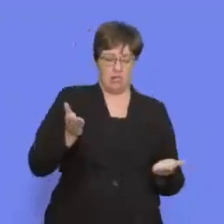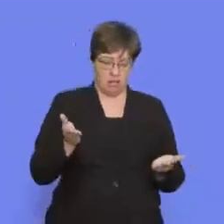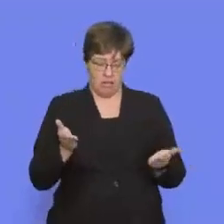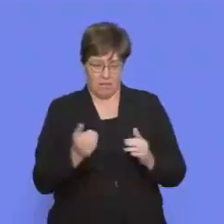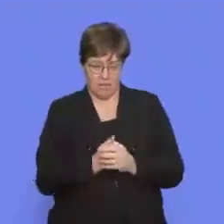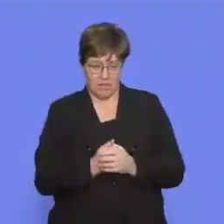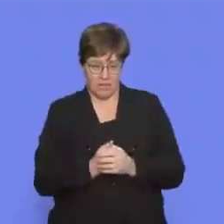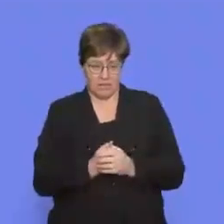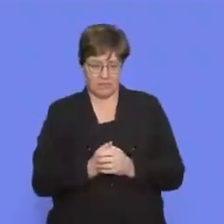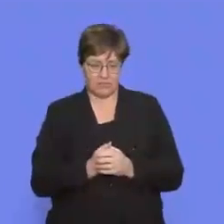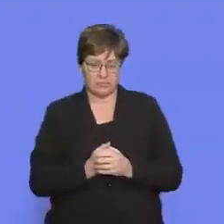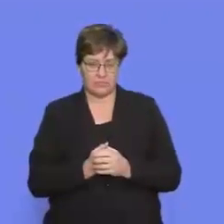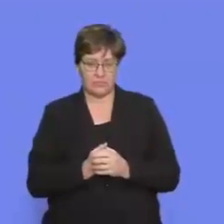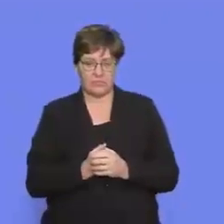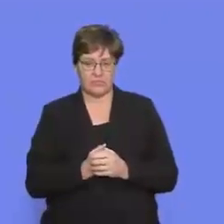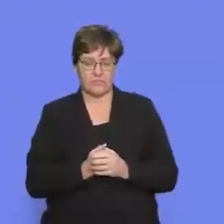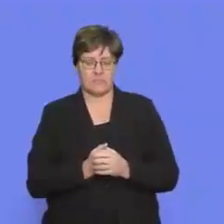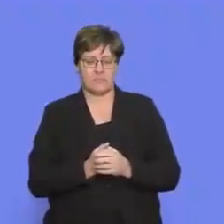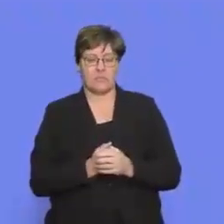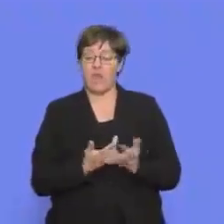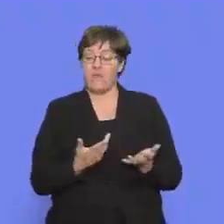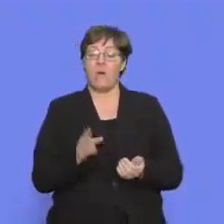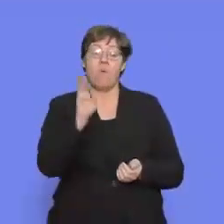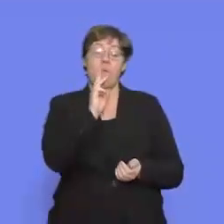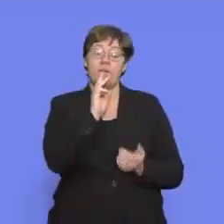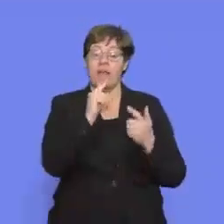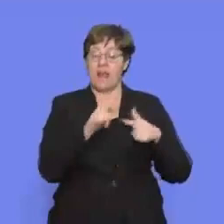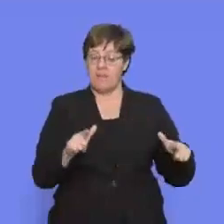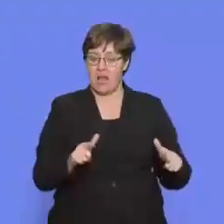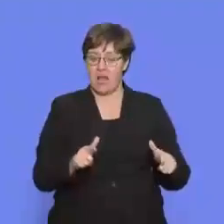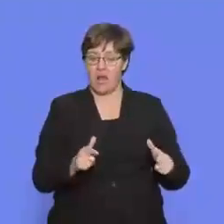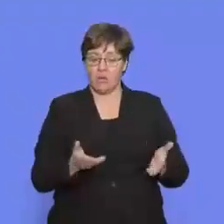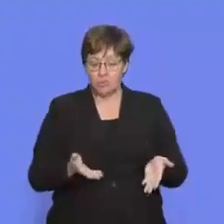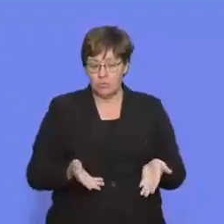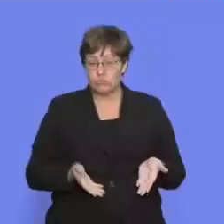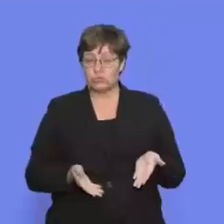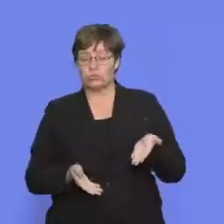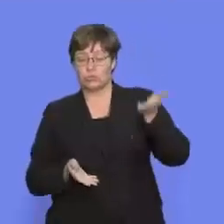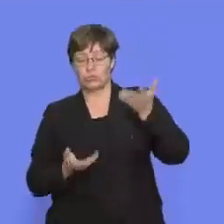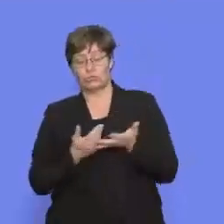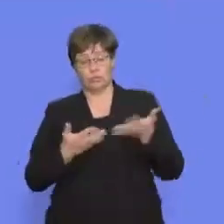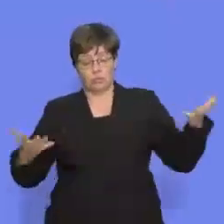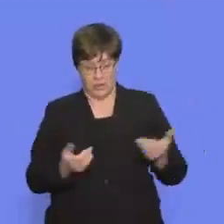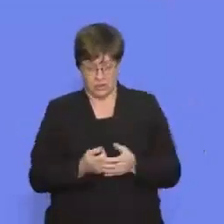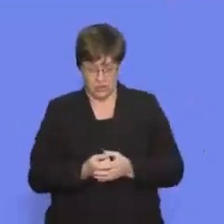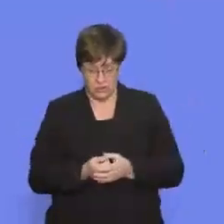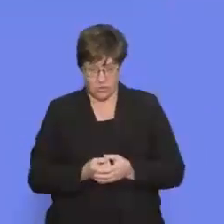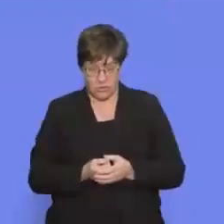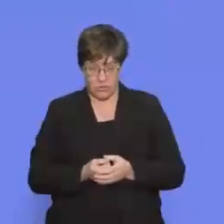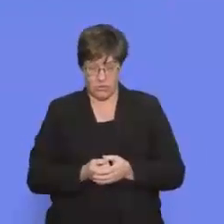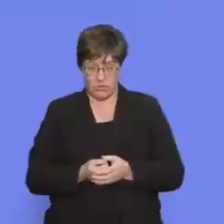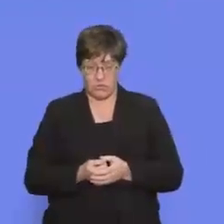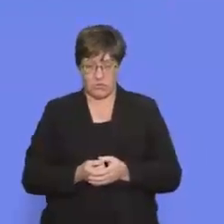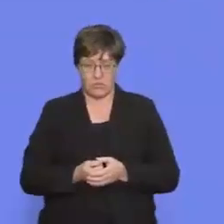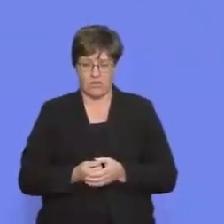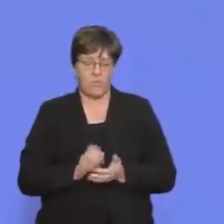water level increases, what is going to happen? What is going to happen?